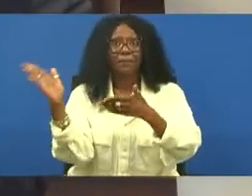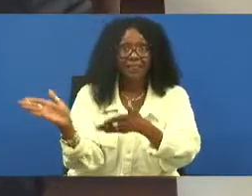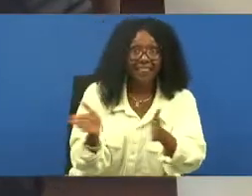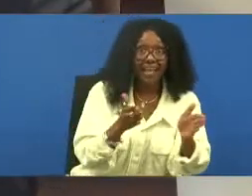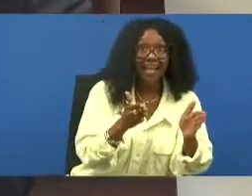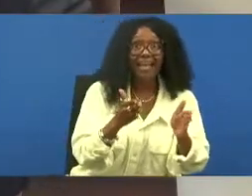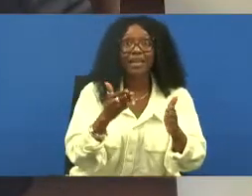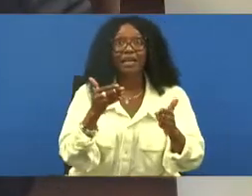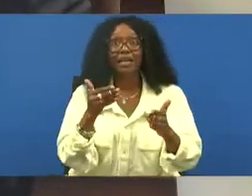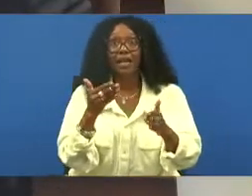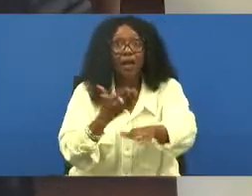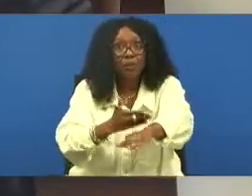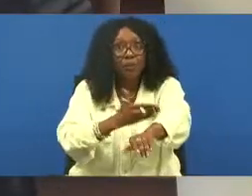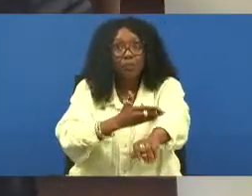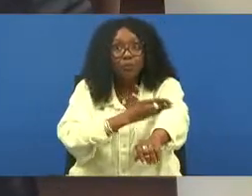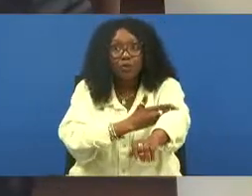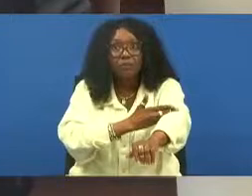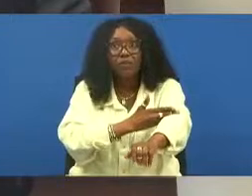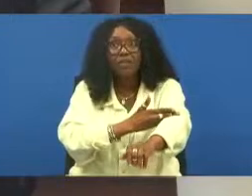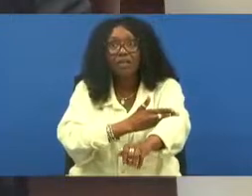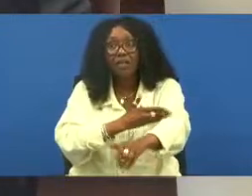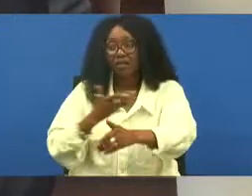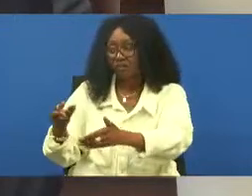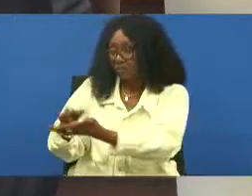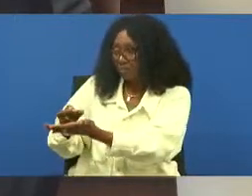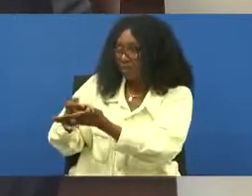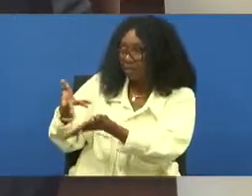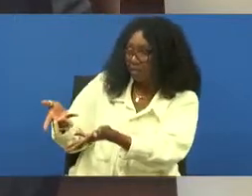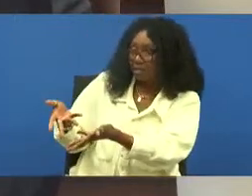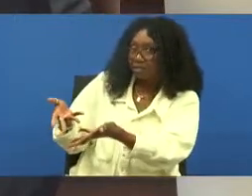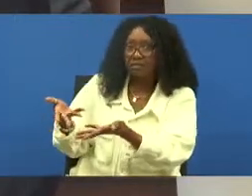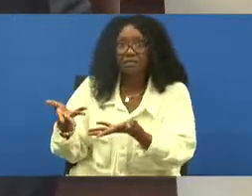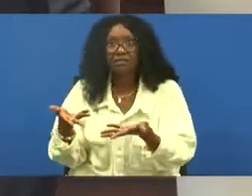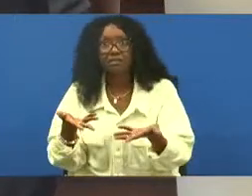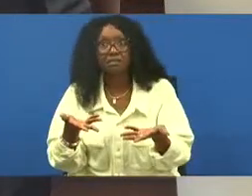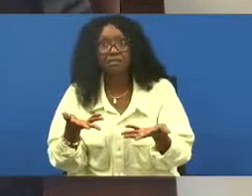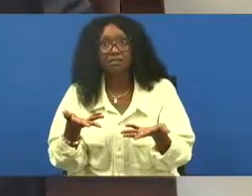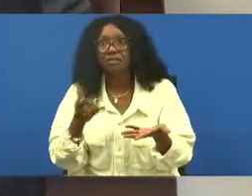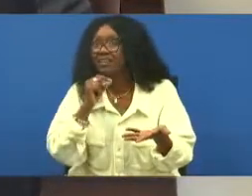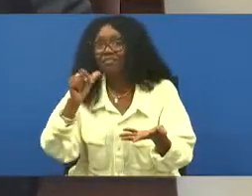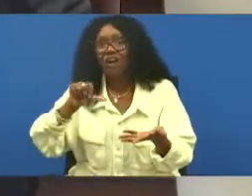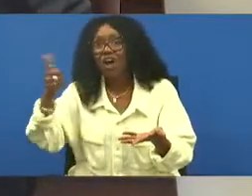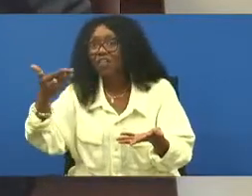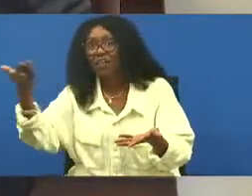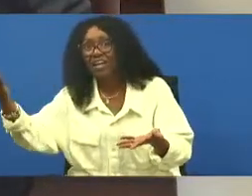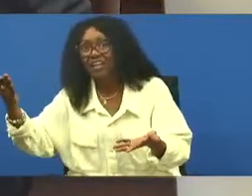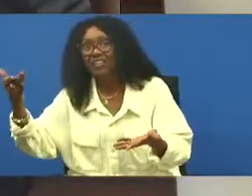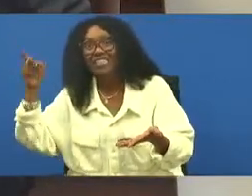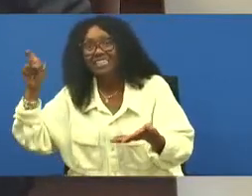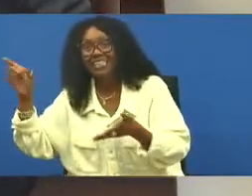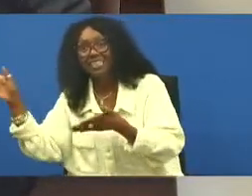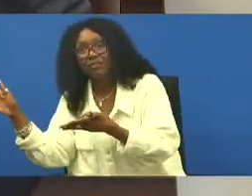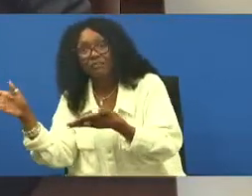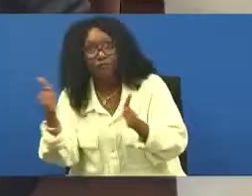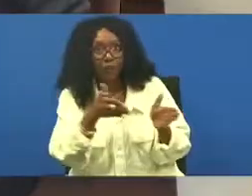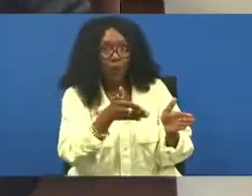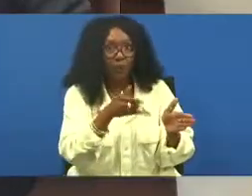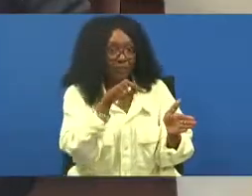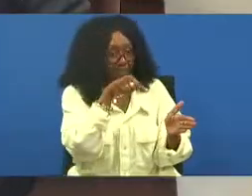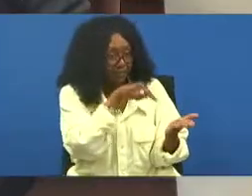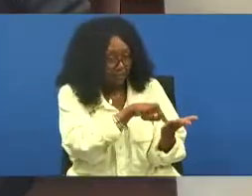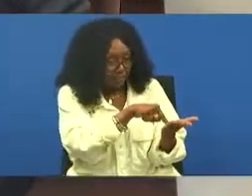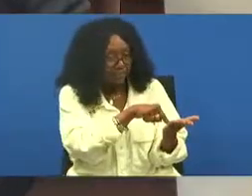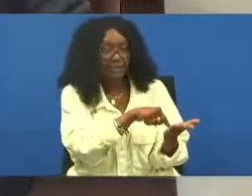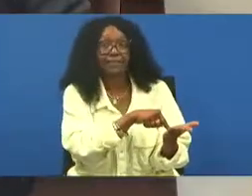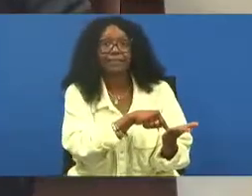on funding that we have for this. It can't go for anything else. It needs to go for this. So the fact